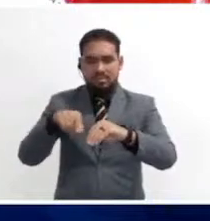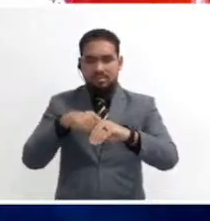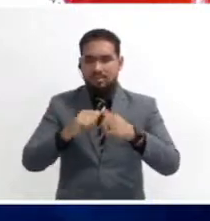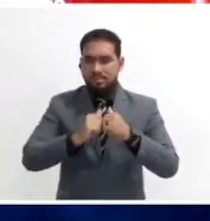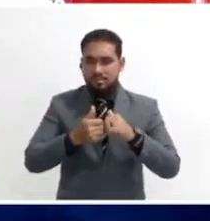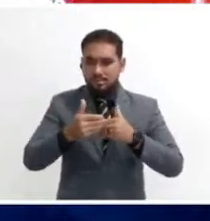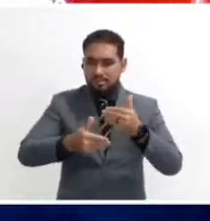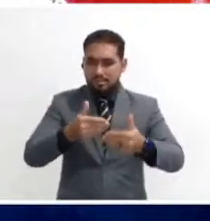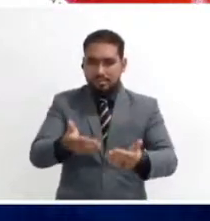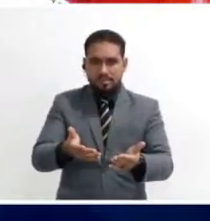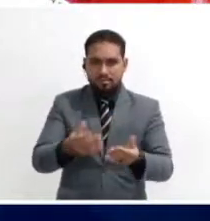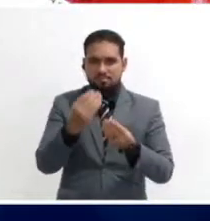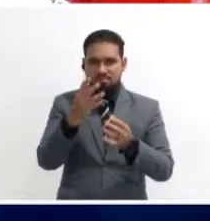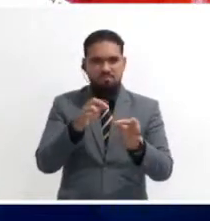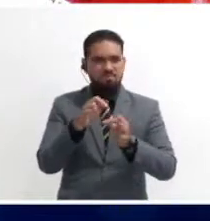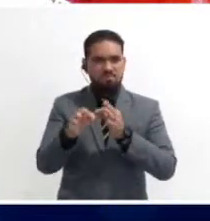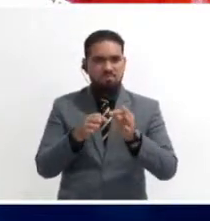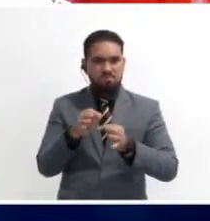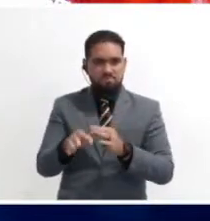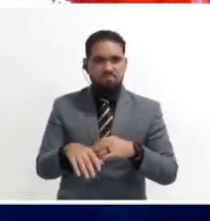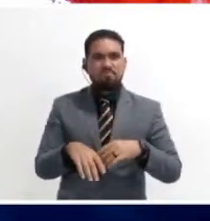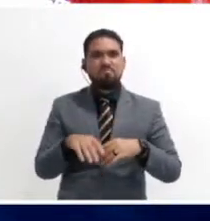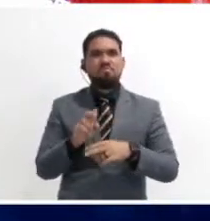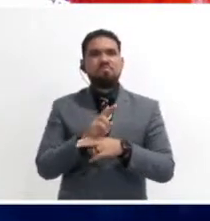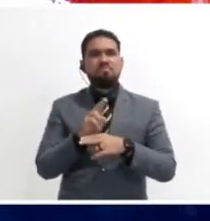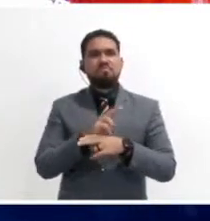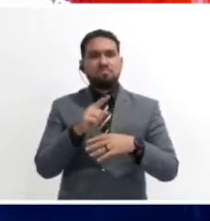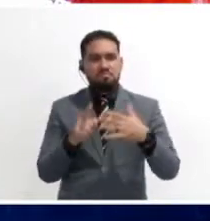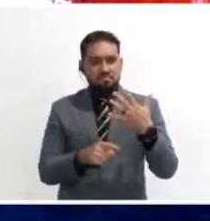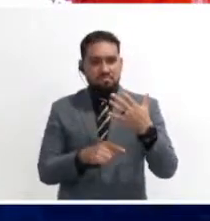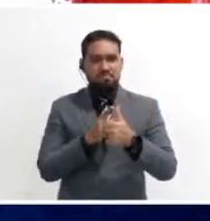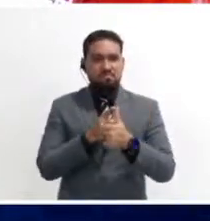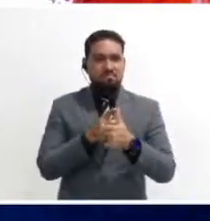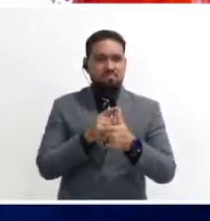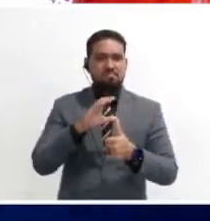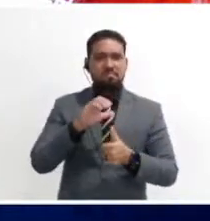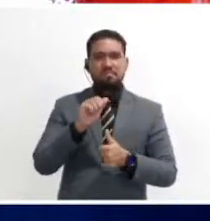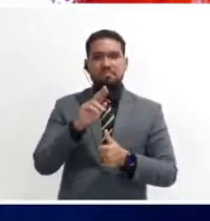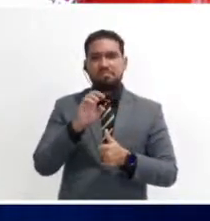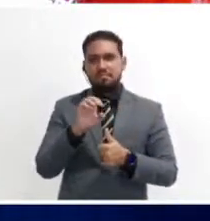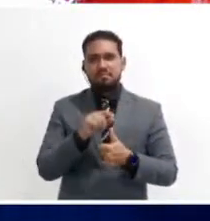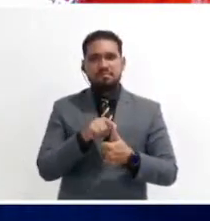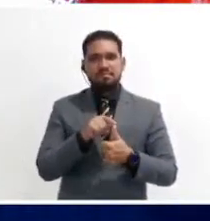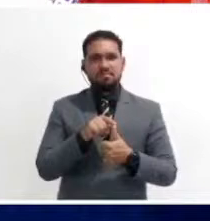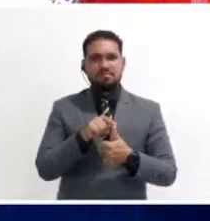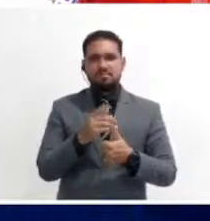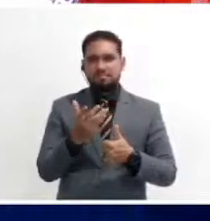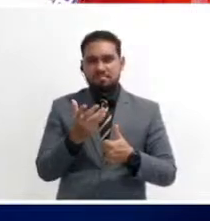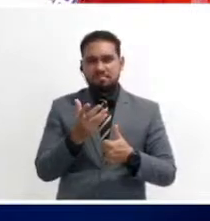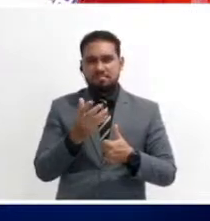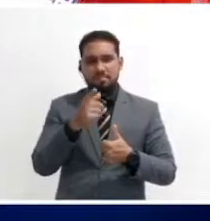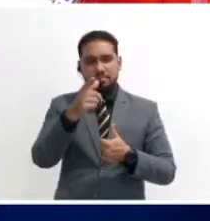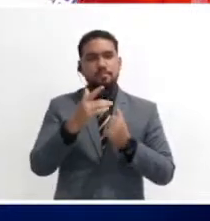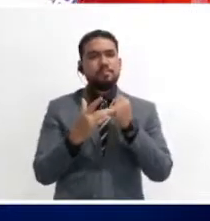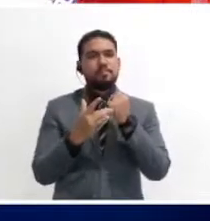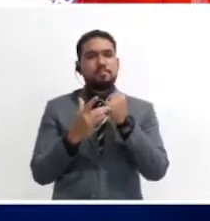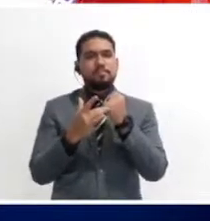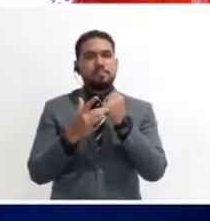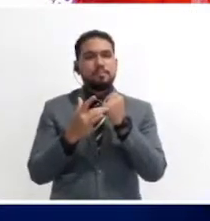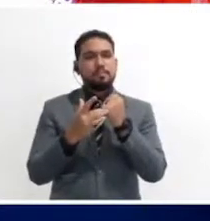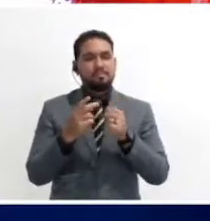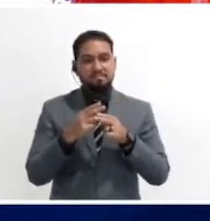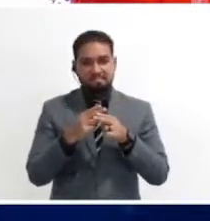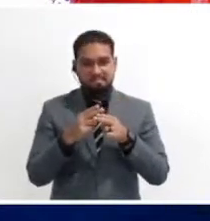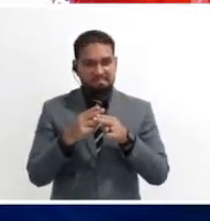oftentimes we use something called a carrier. A carrier is just a temporary device to hold the chips while we're processing them, but it doesn't end